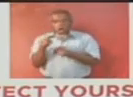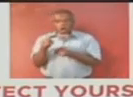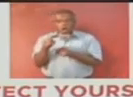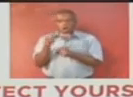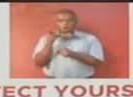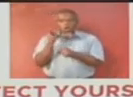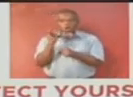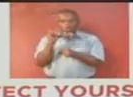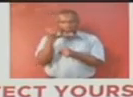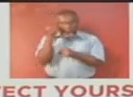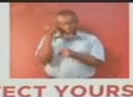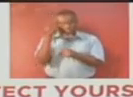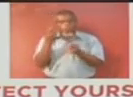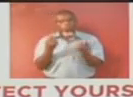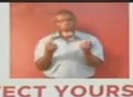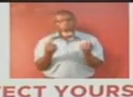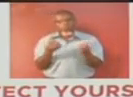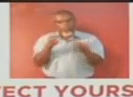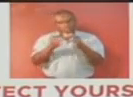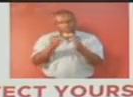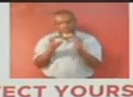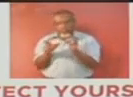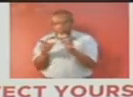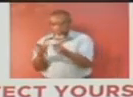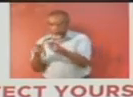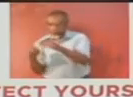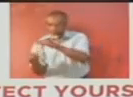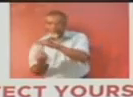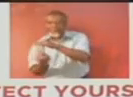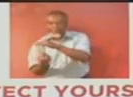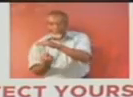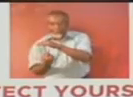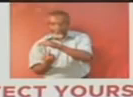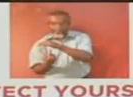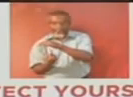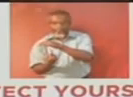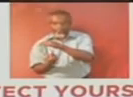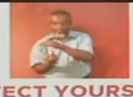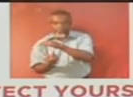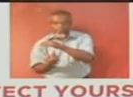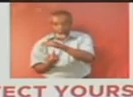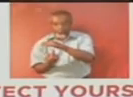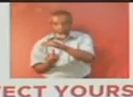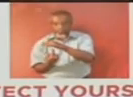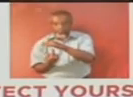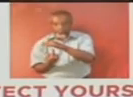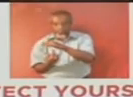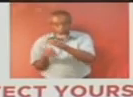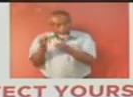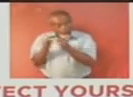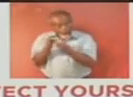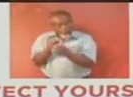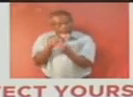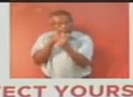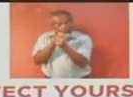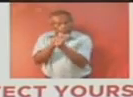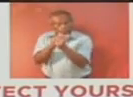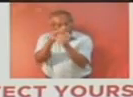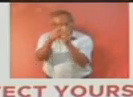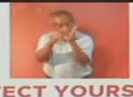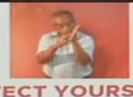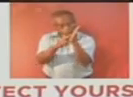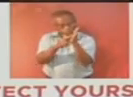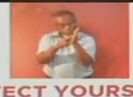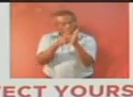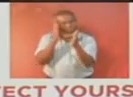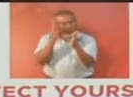correct in assuming that there is an increased risk of transmission in a household where those guidelines aren't followed. But we've also seen